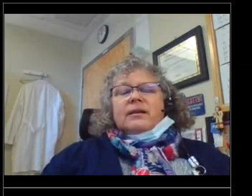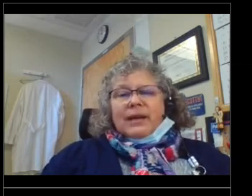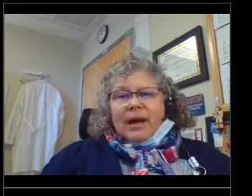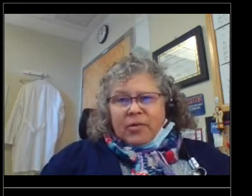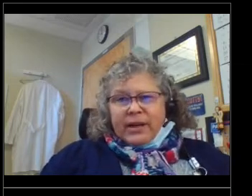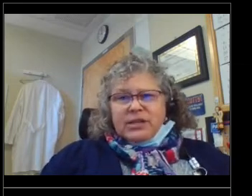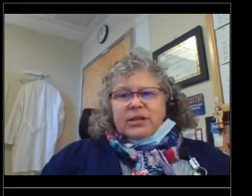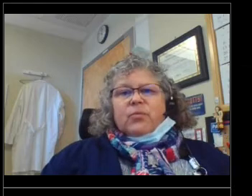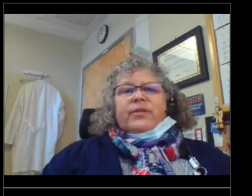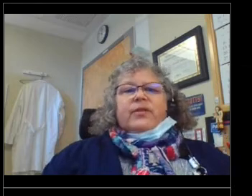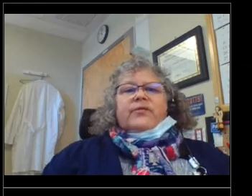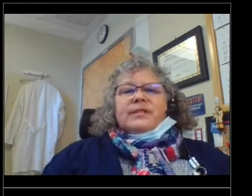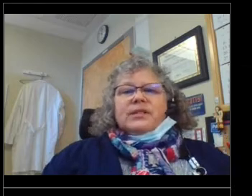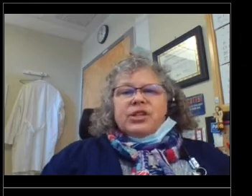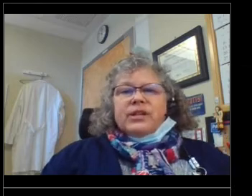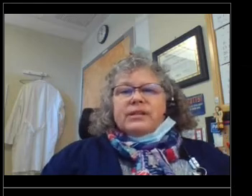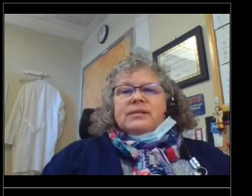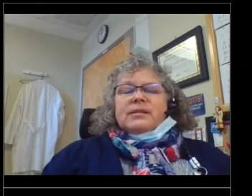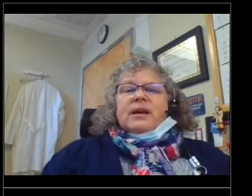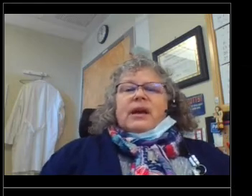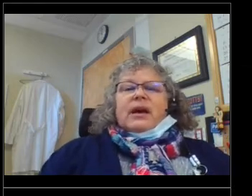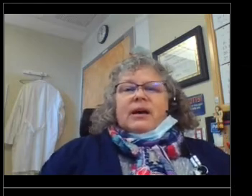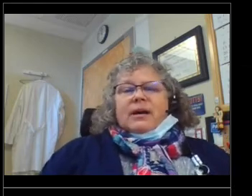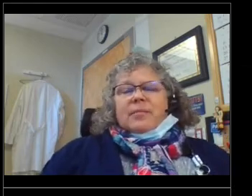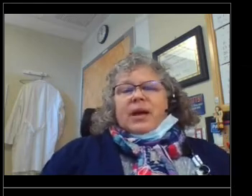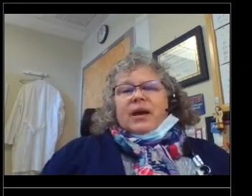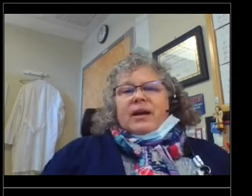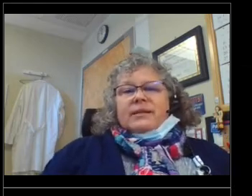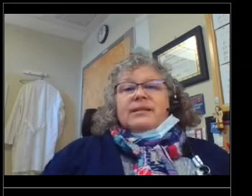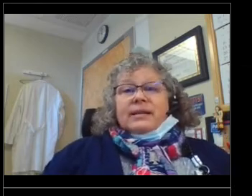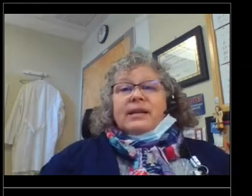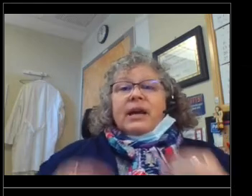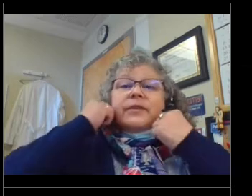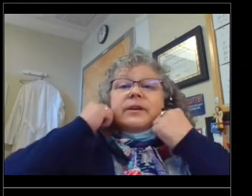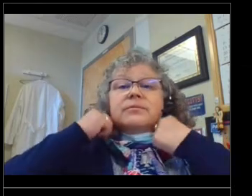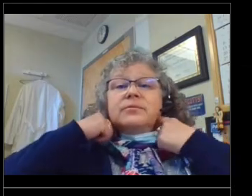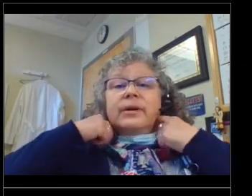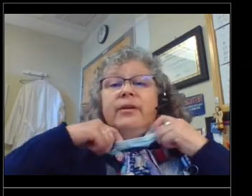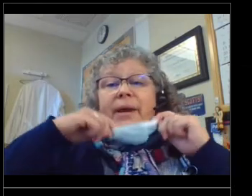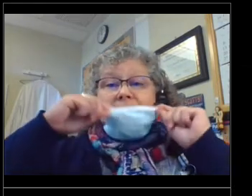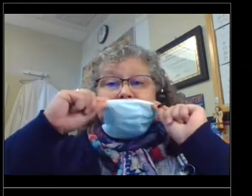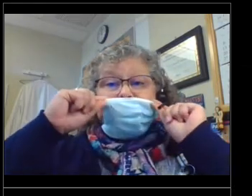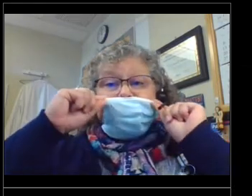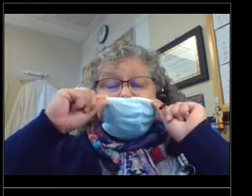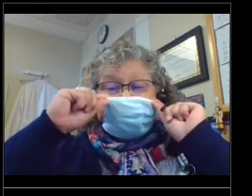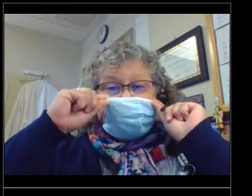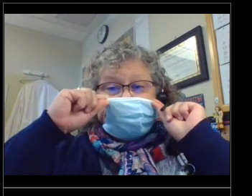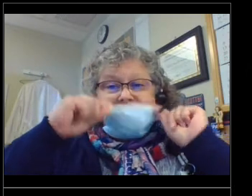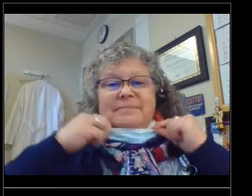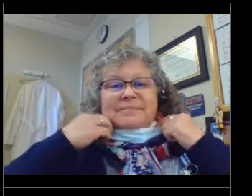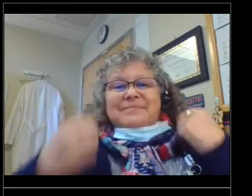ideas and collaboration with your physicians, and stay safe and wear your